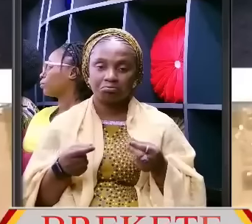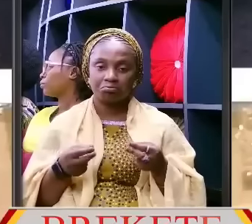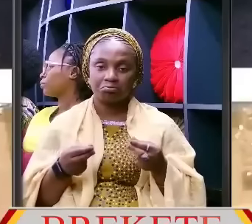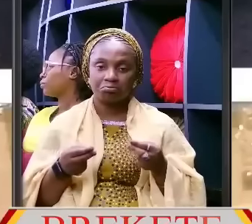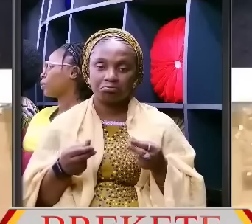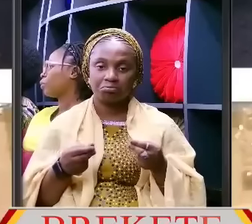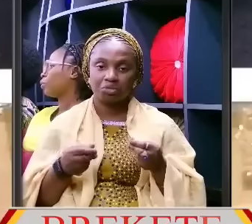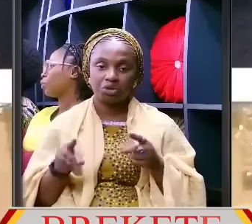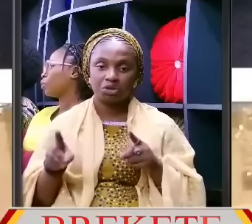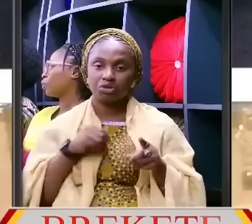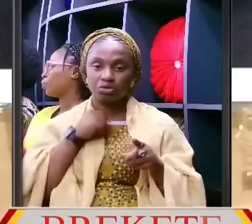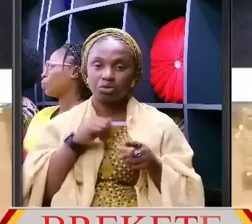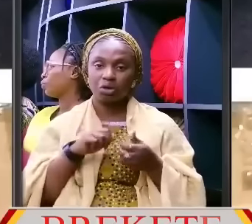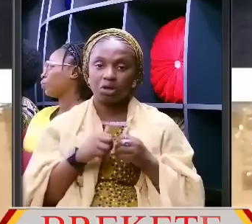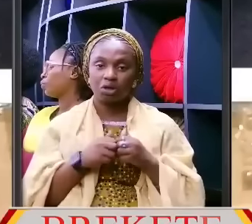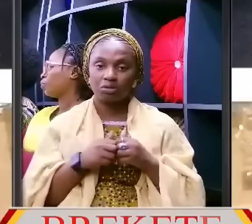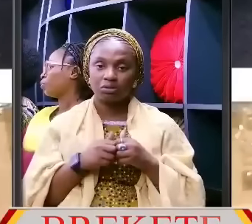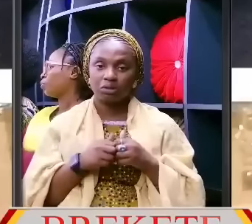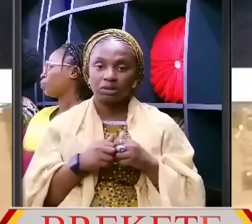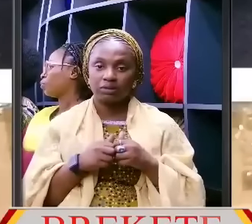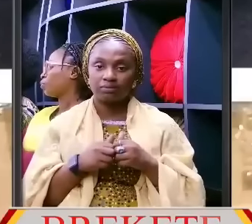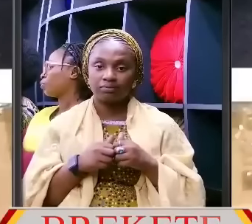ego don't kill many people.